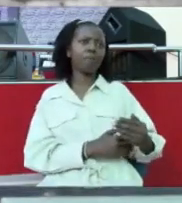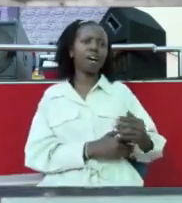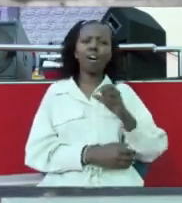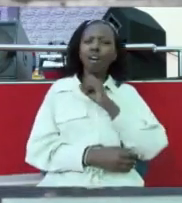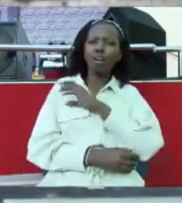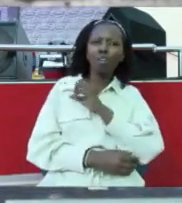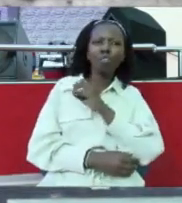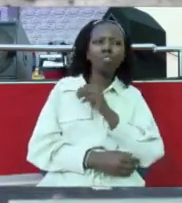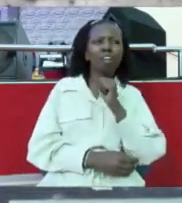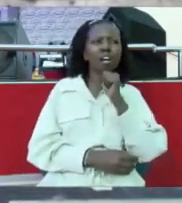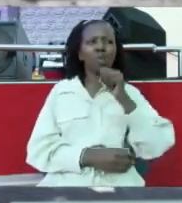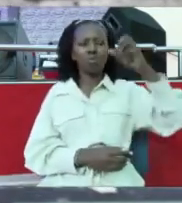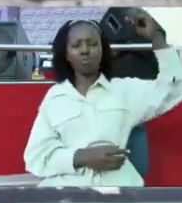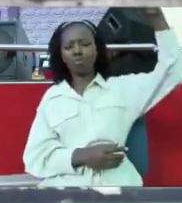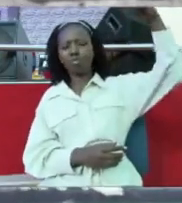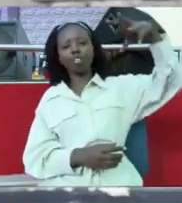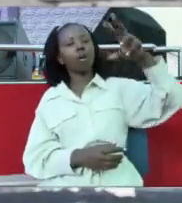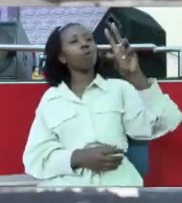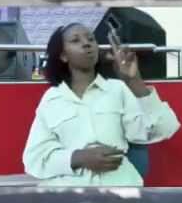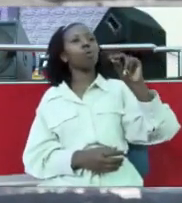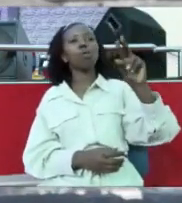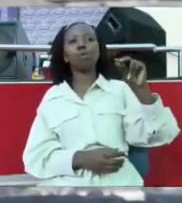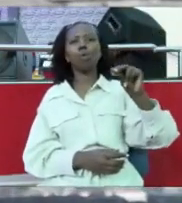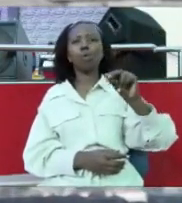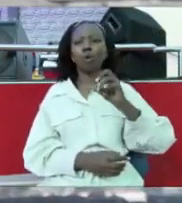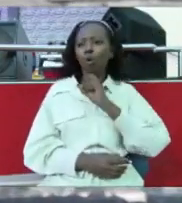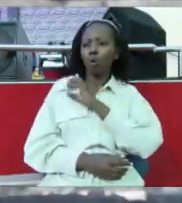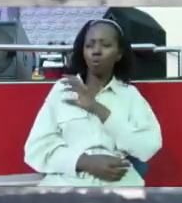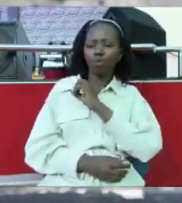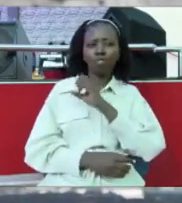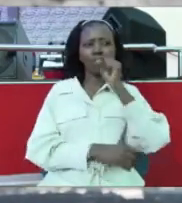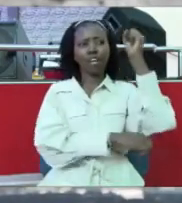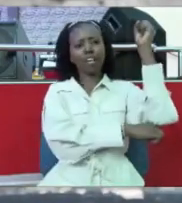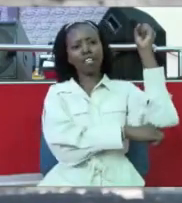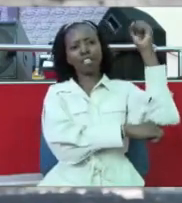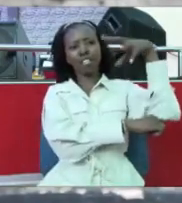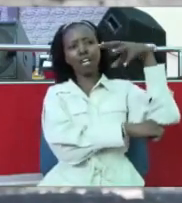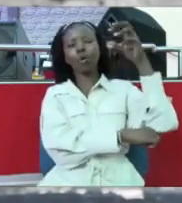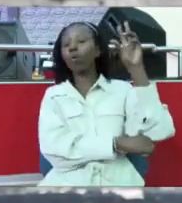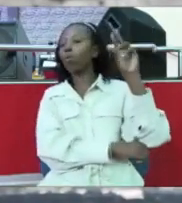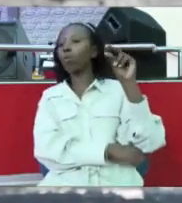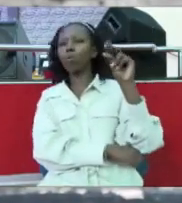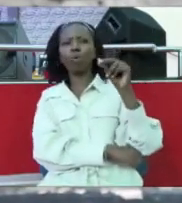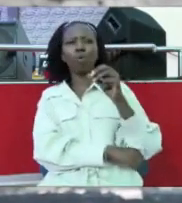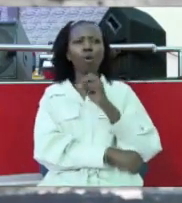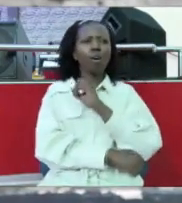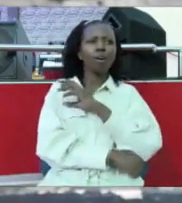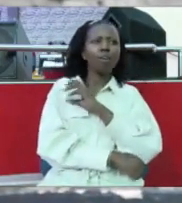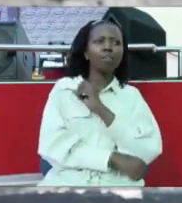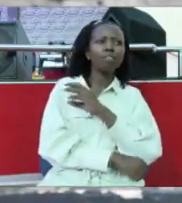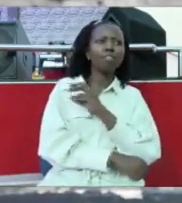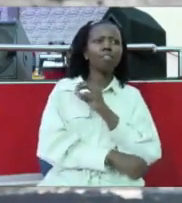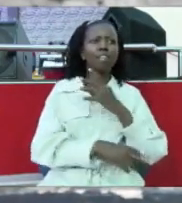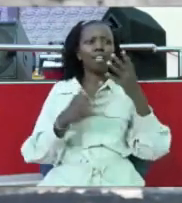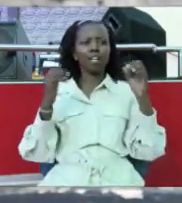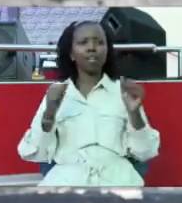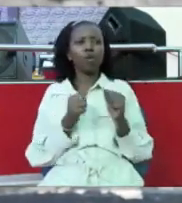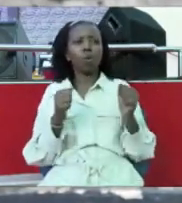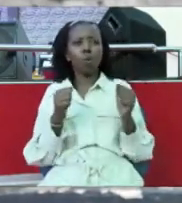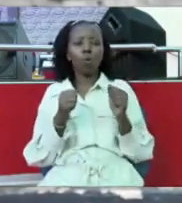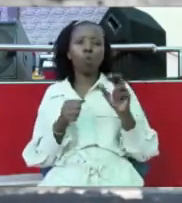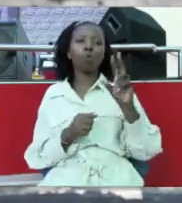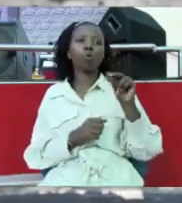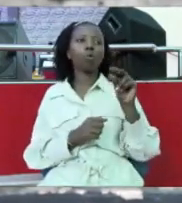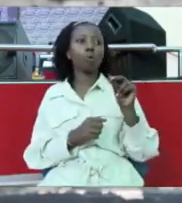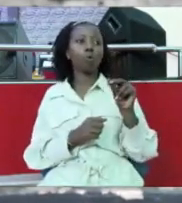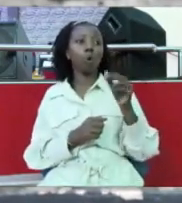the sunshine. Don't fear the shadow. Don't be afraid of the winter. Because